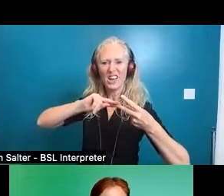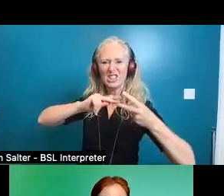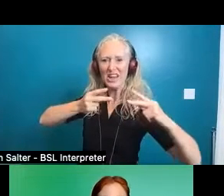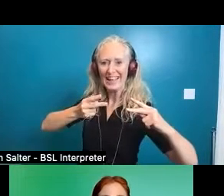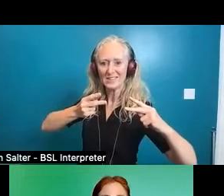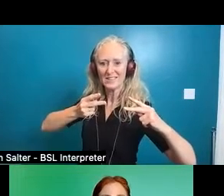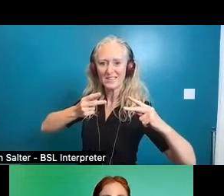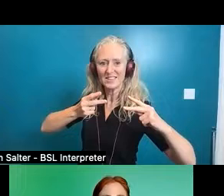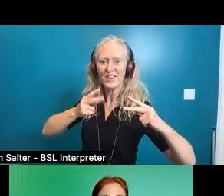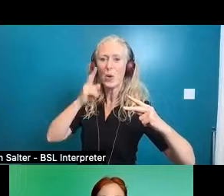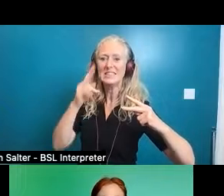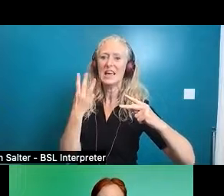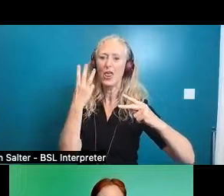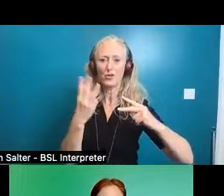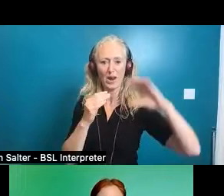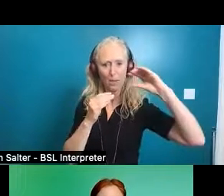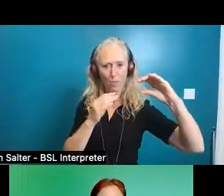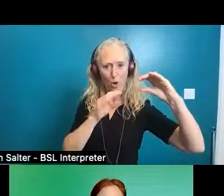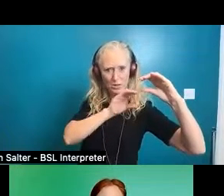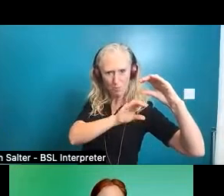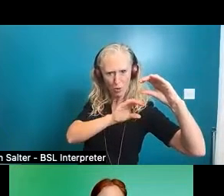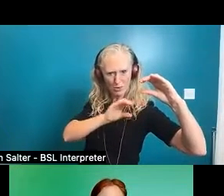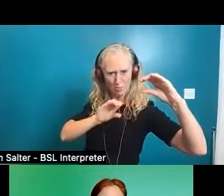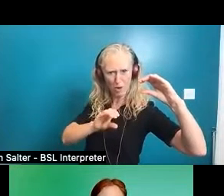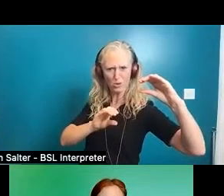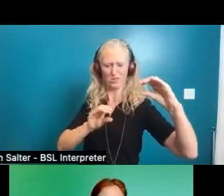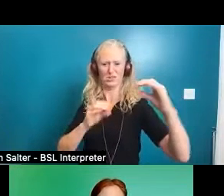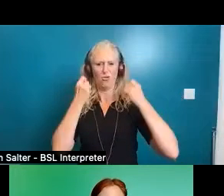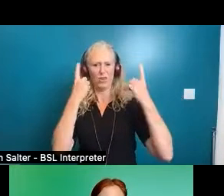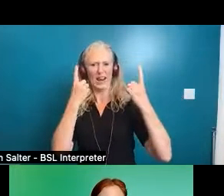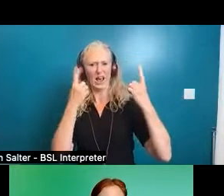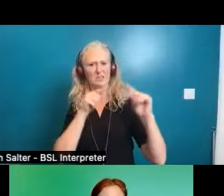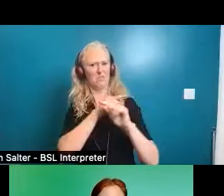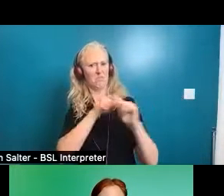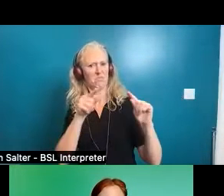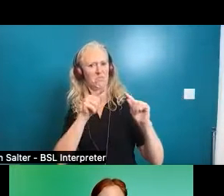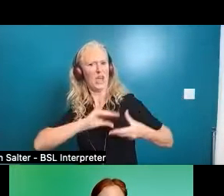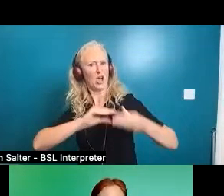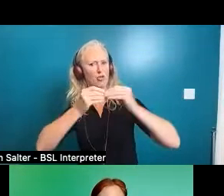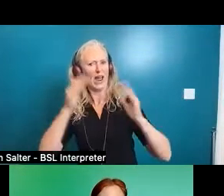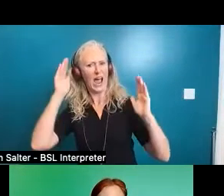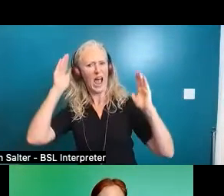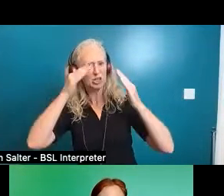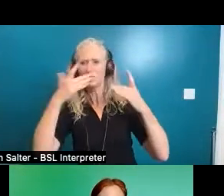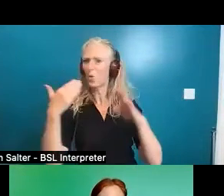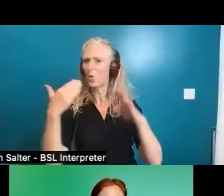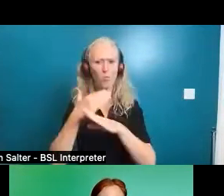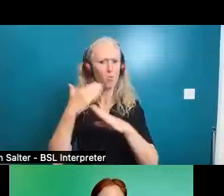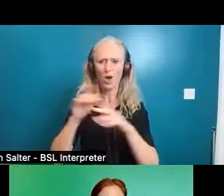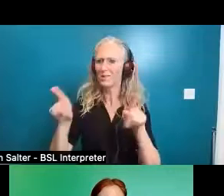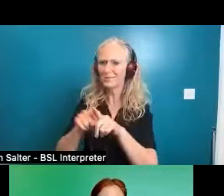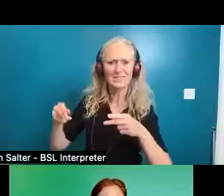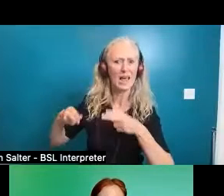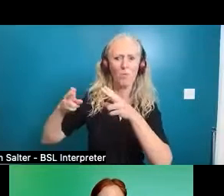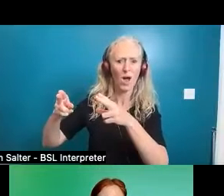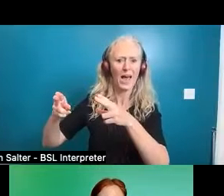presentation, but don't seem to work in quite the same way. And they either modulate the effect of some of these